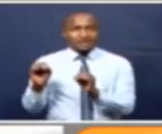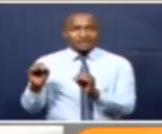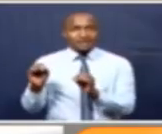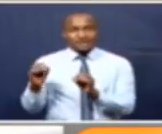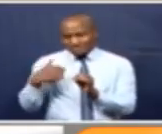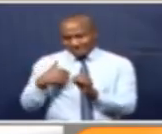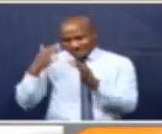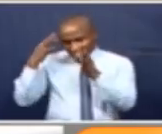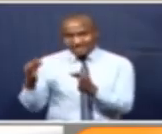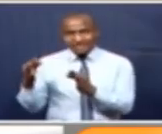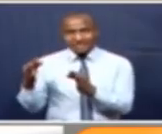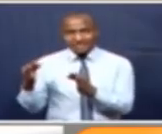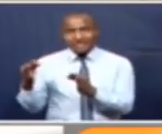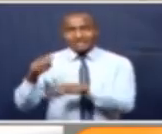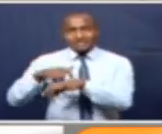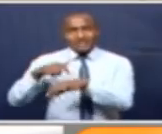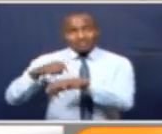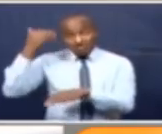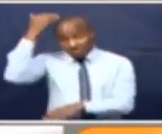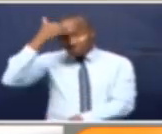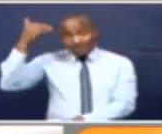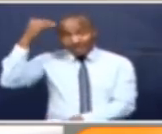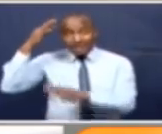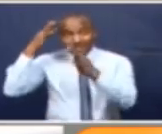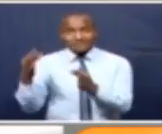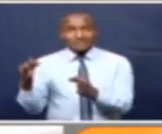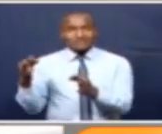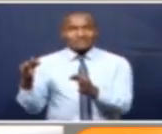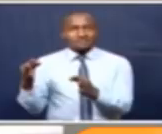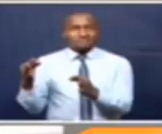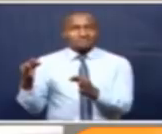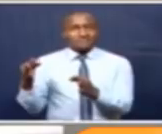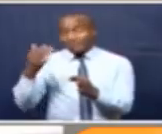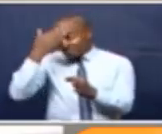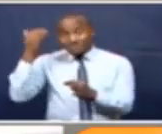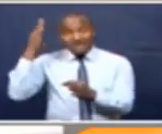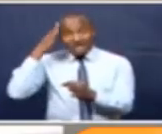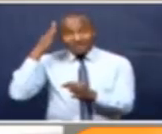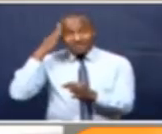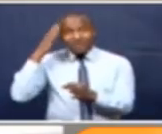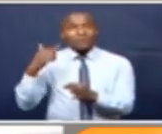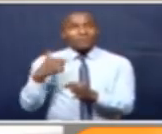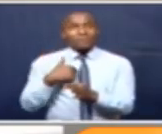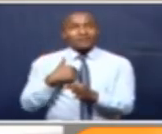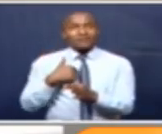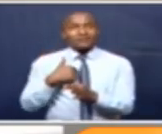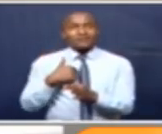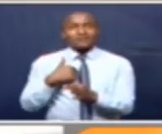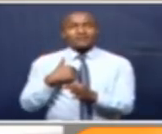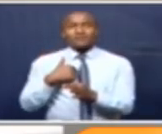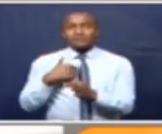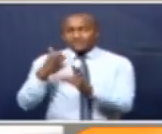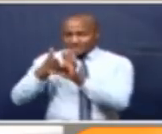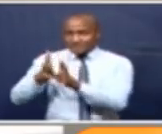my decision, when I was in Dubai, I decided that I wanted to move on because I knew that I would not be able to do my resignation